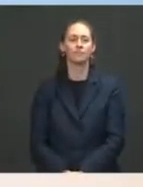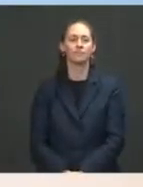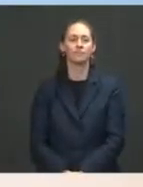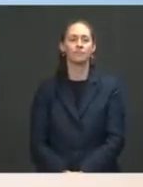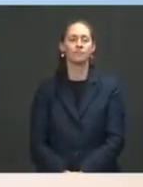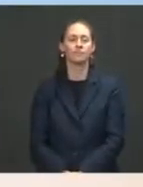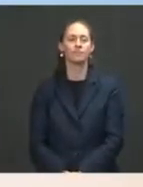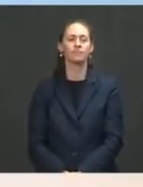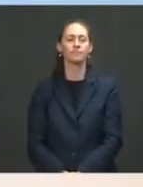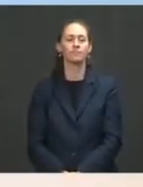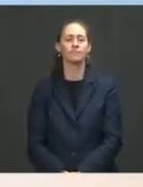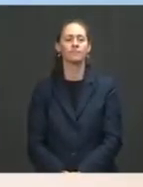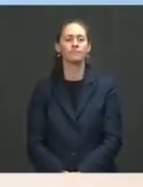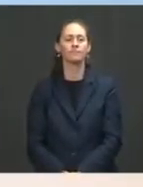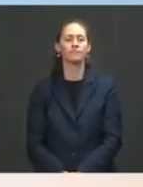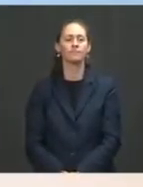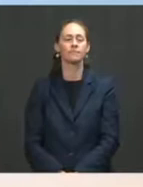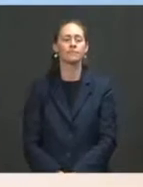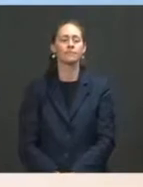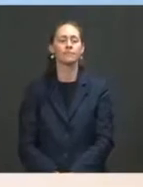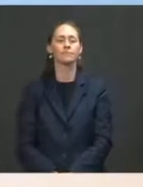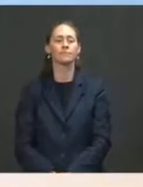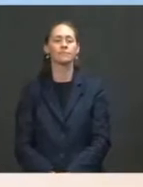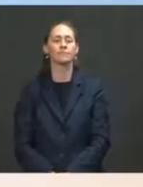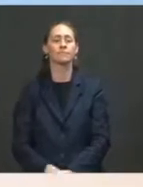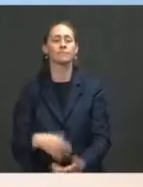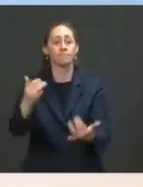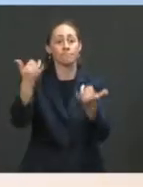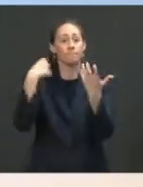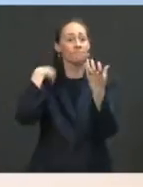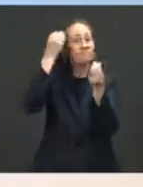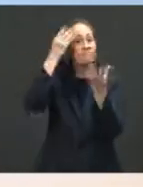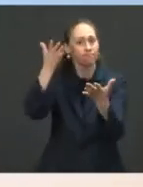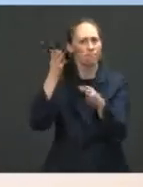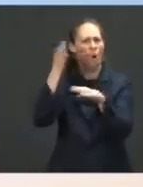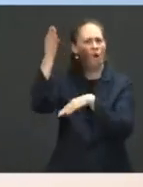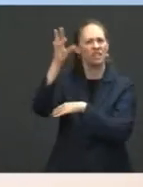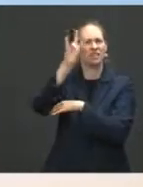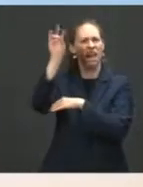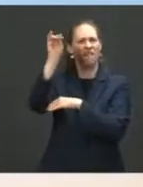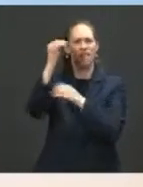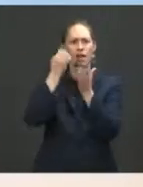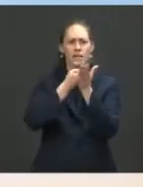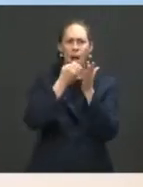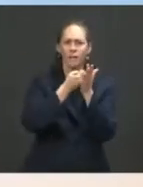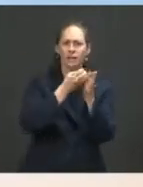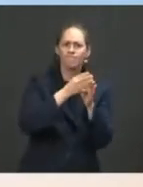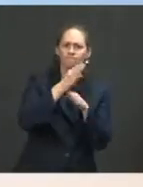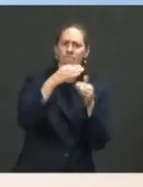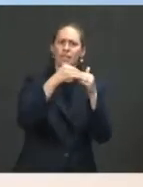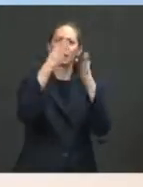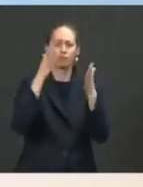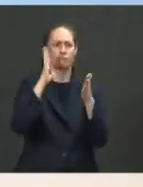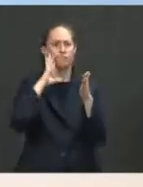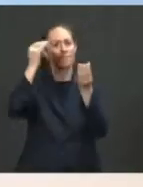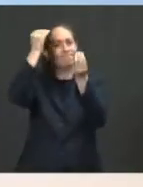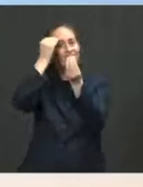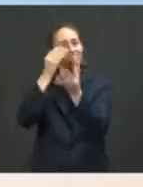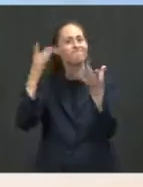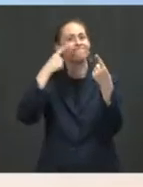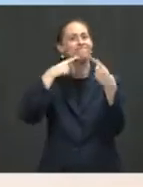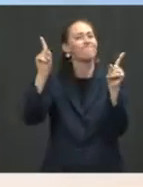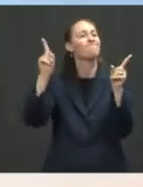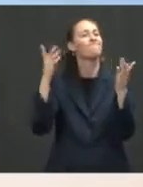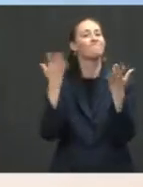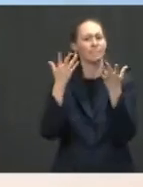over 70 leading economists, led by former CEA Chair Austin Goolsbee, announced in an open letter their support for both pillars of the president's economic